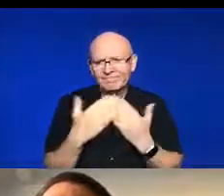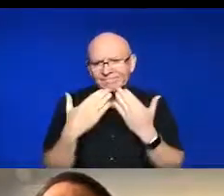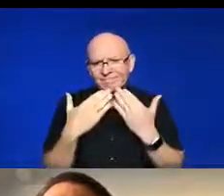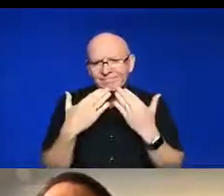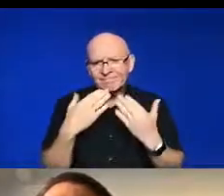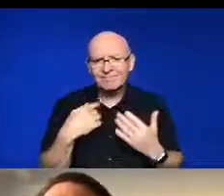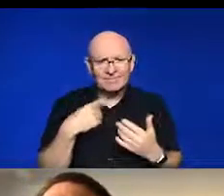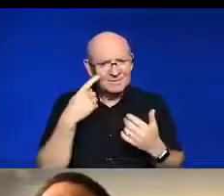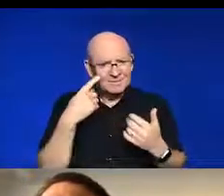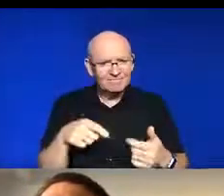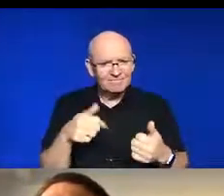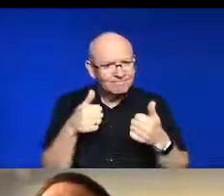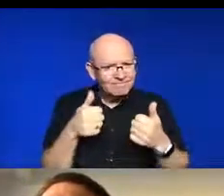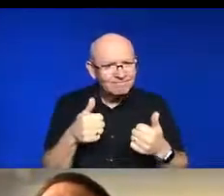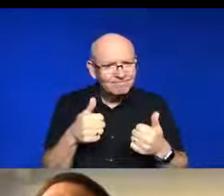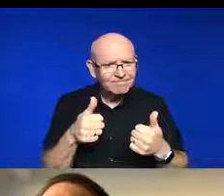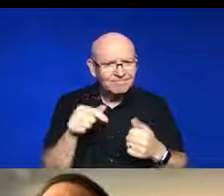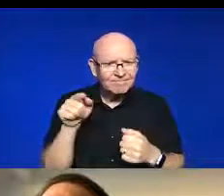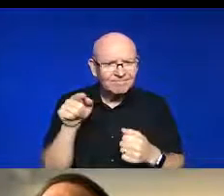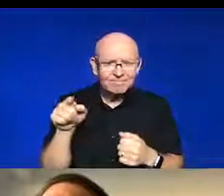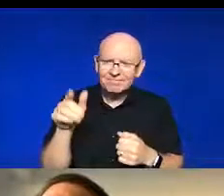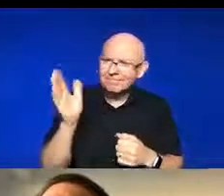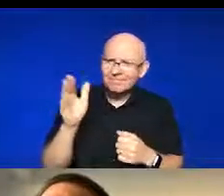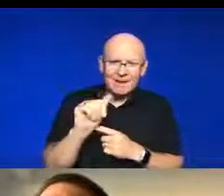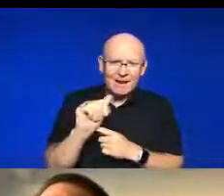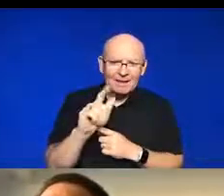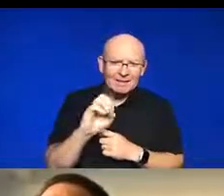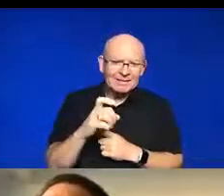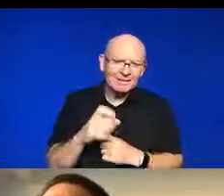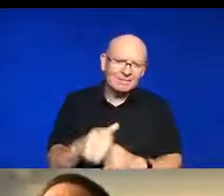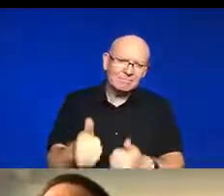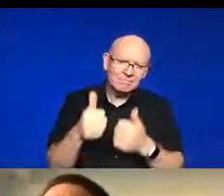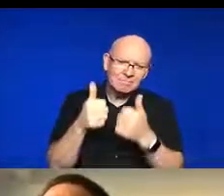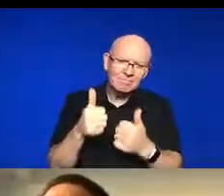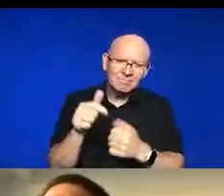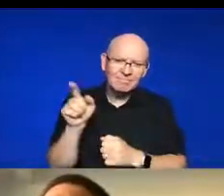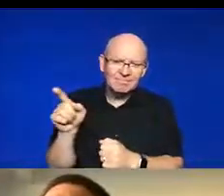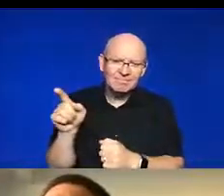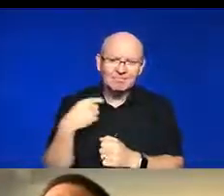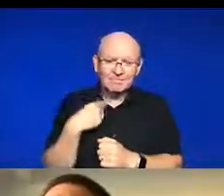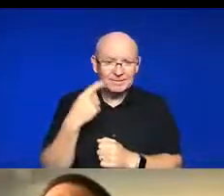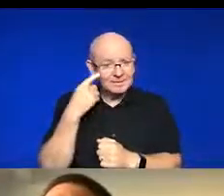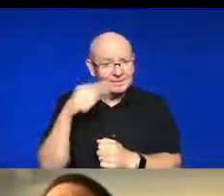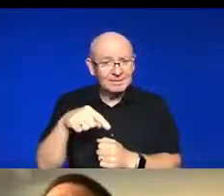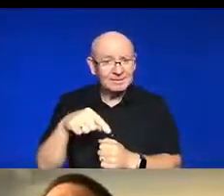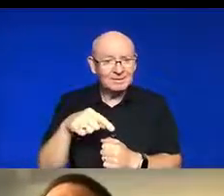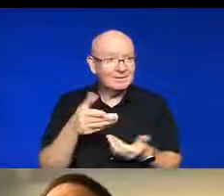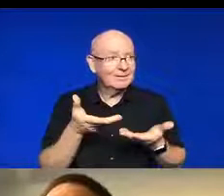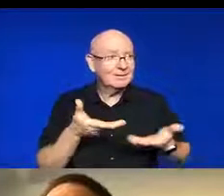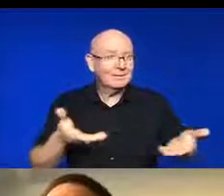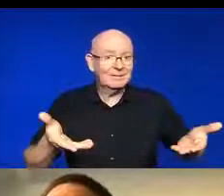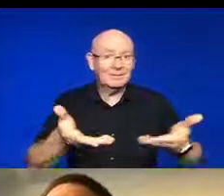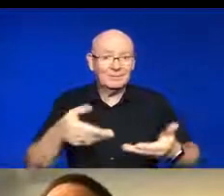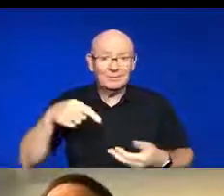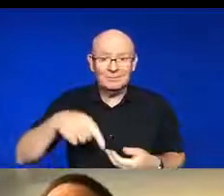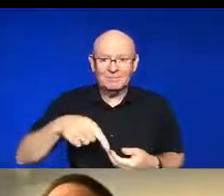because the guidelines related to the CRPD for education of